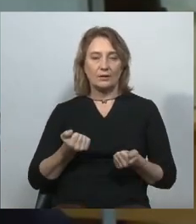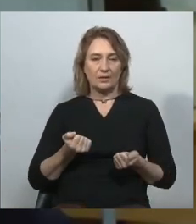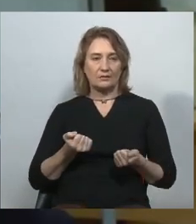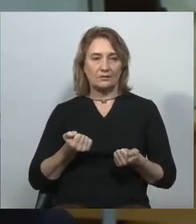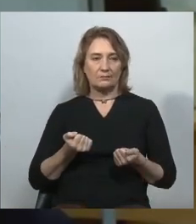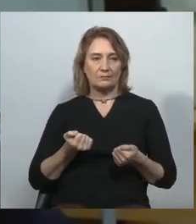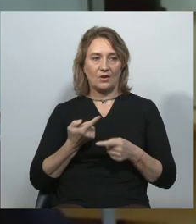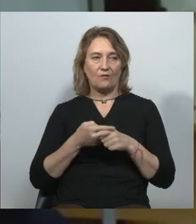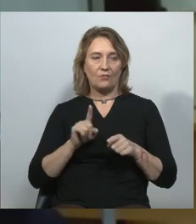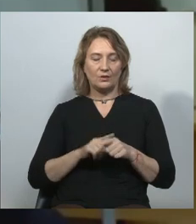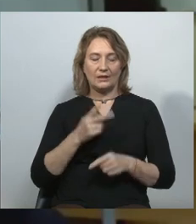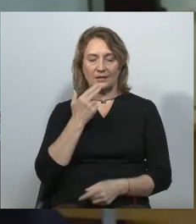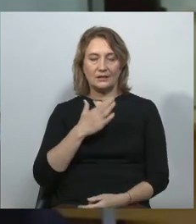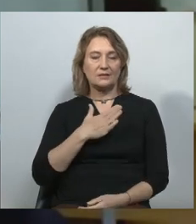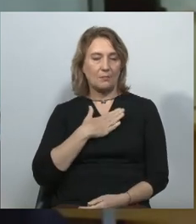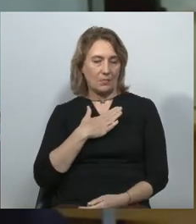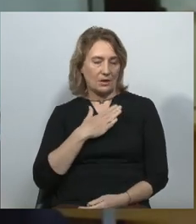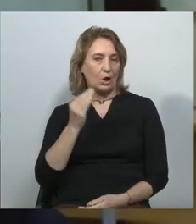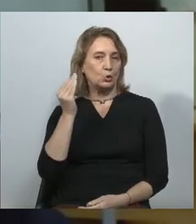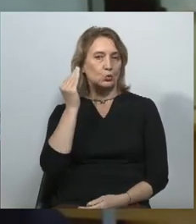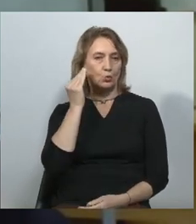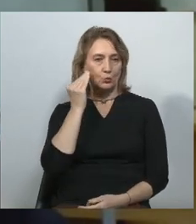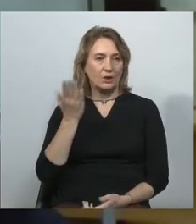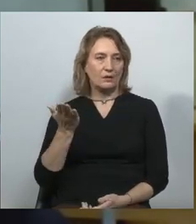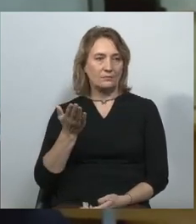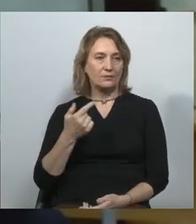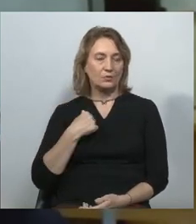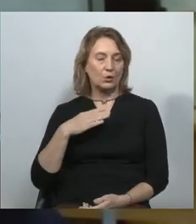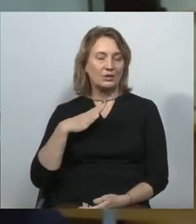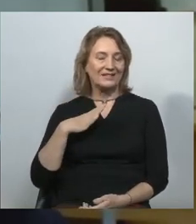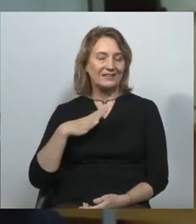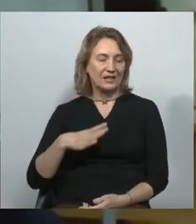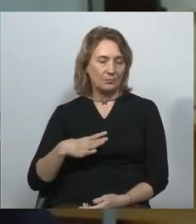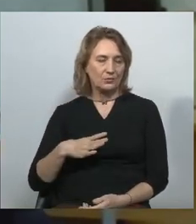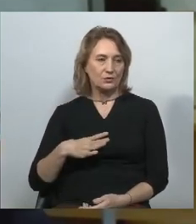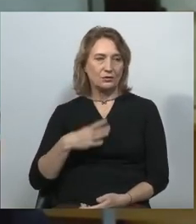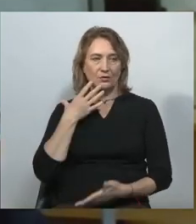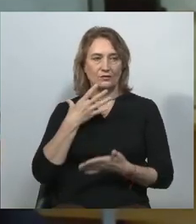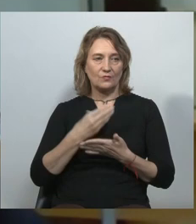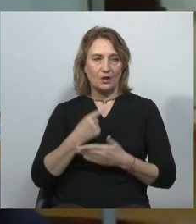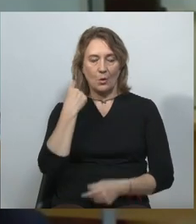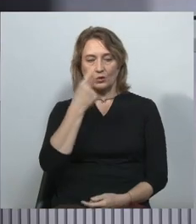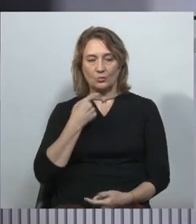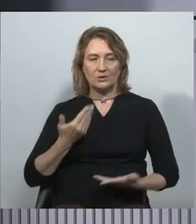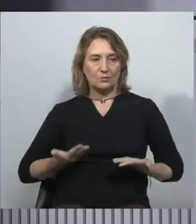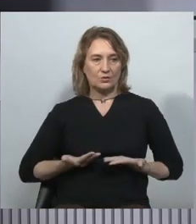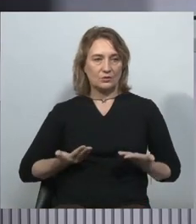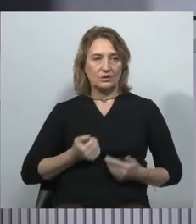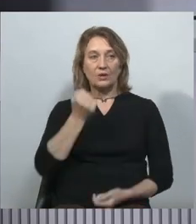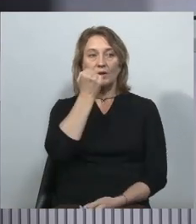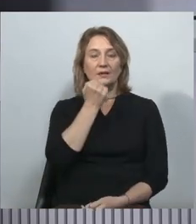completely negative. It's important to acquire these skills. This is my opinion, so the way that I follow in my